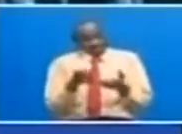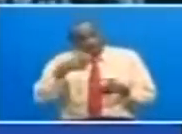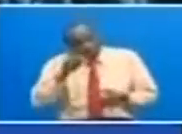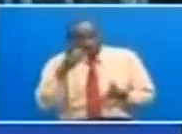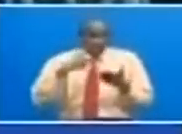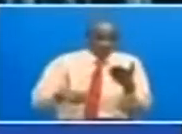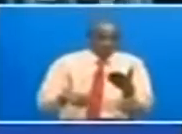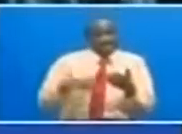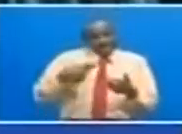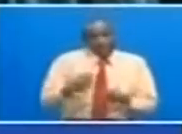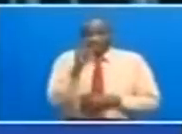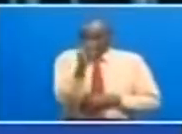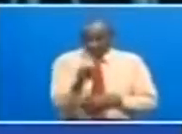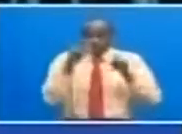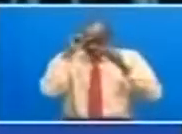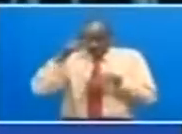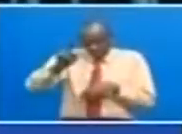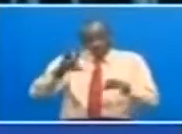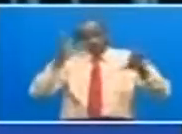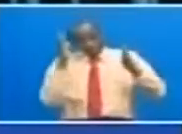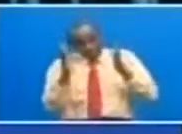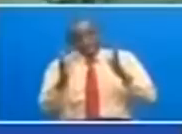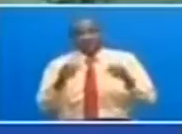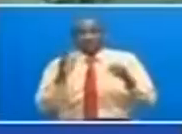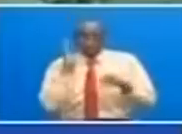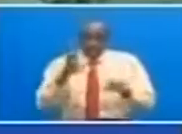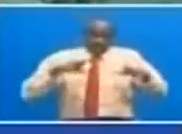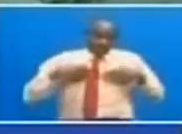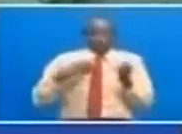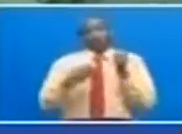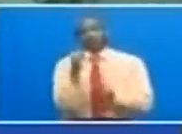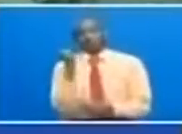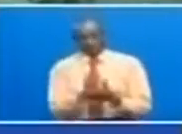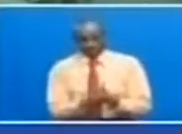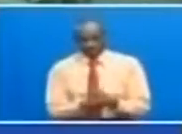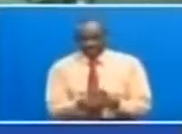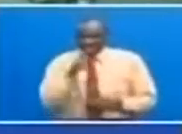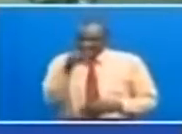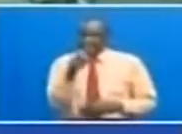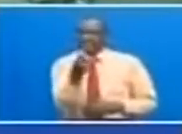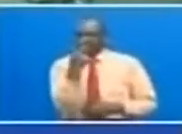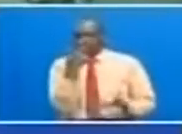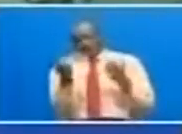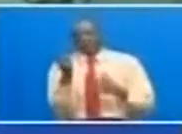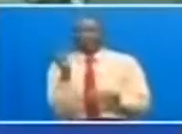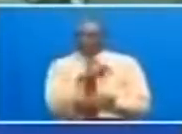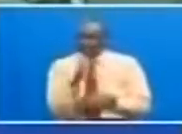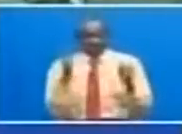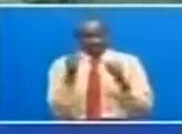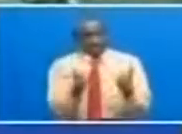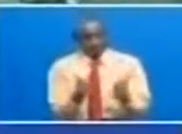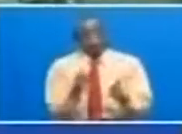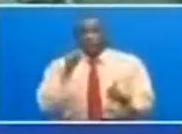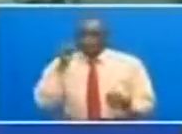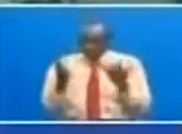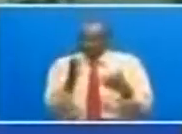be up to individual governments to decide whether to buy it. Mosquirix may not be the last answer to malaria. In fact, it has to be